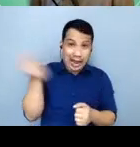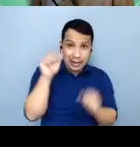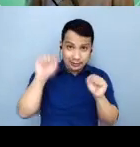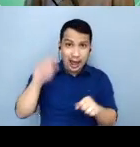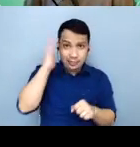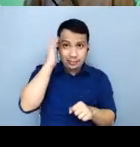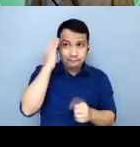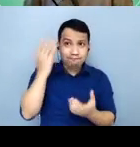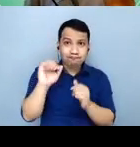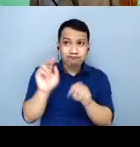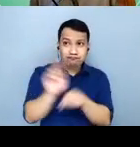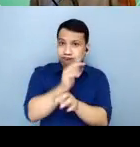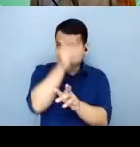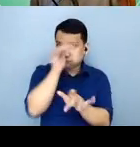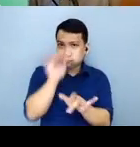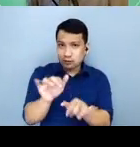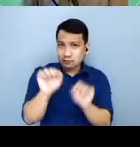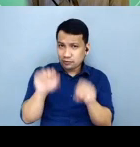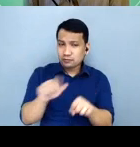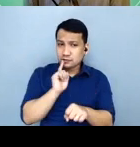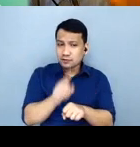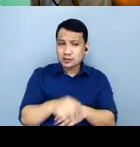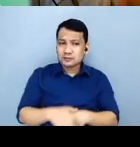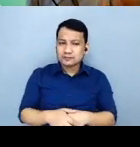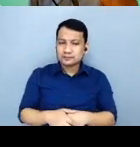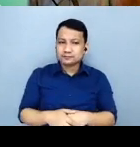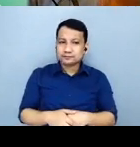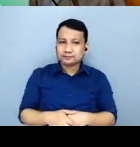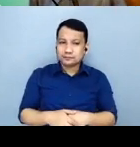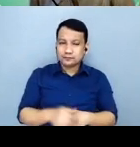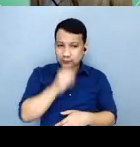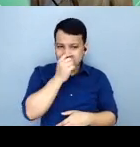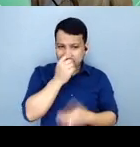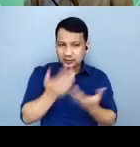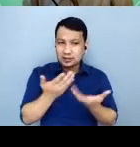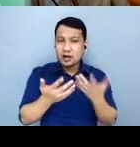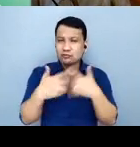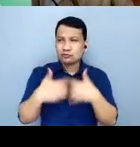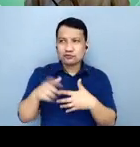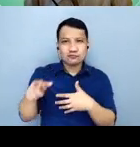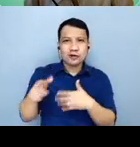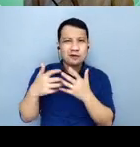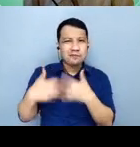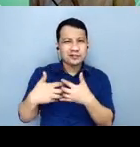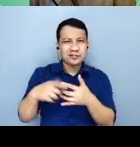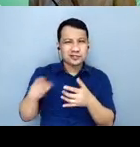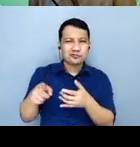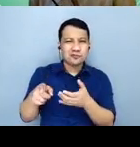these machines. And I'm trying not to get into it, but I am a bit passionate about these machines. So I would say